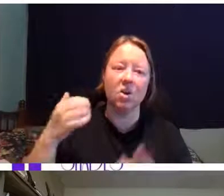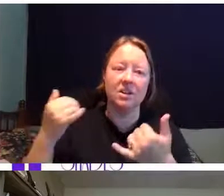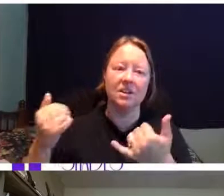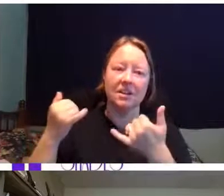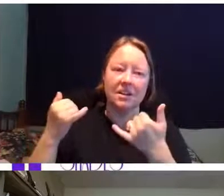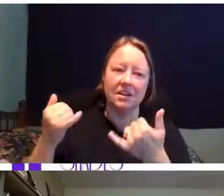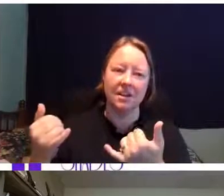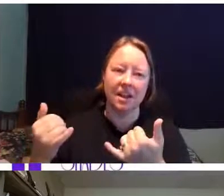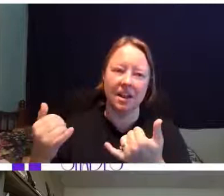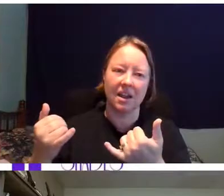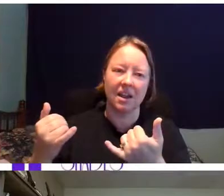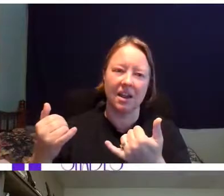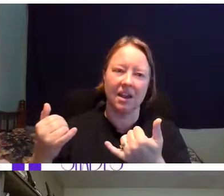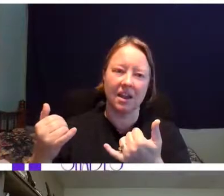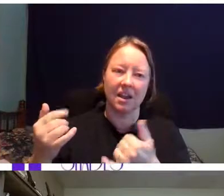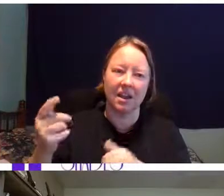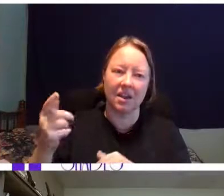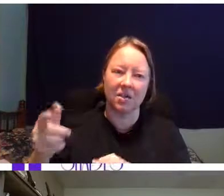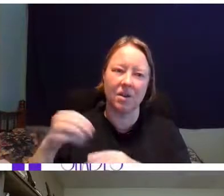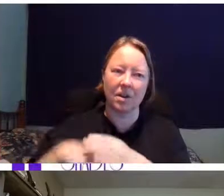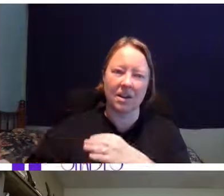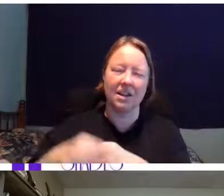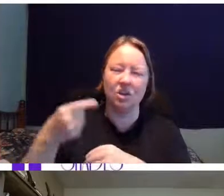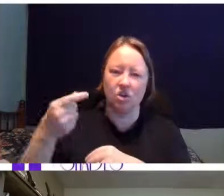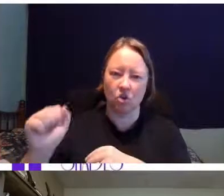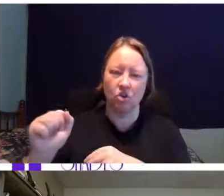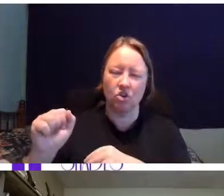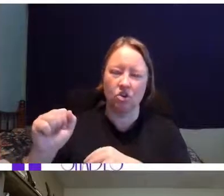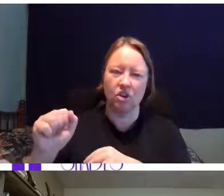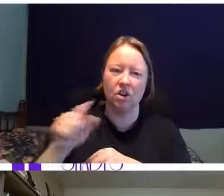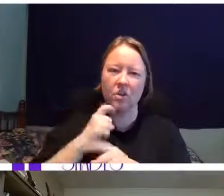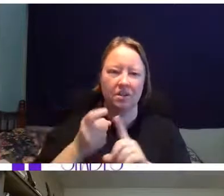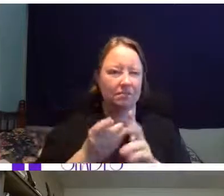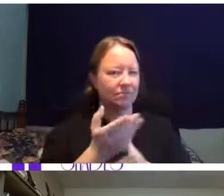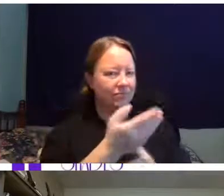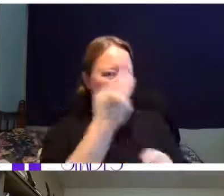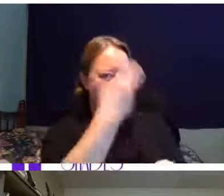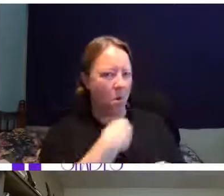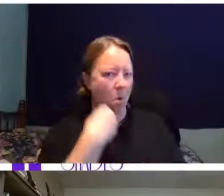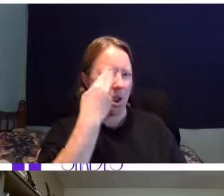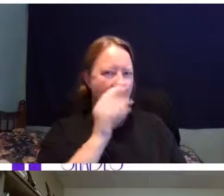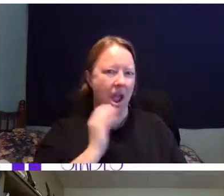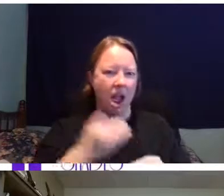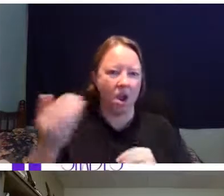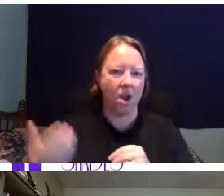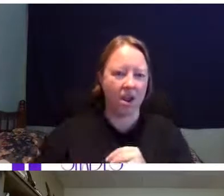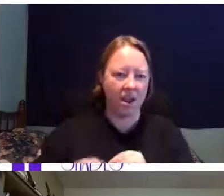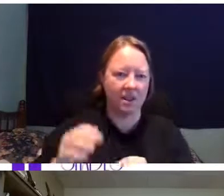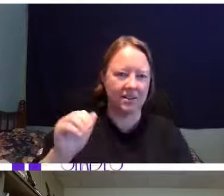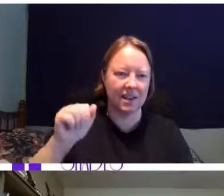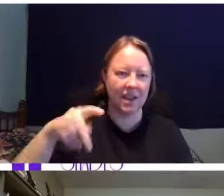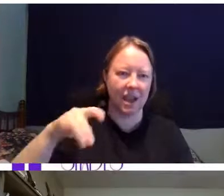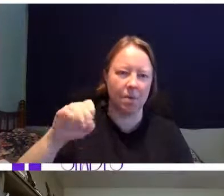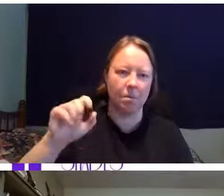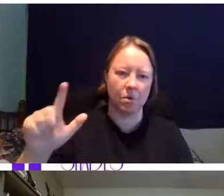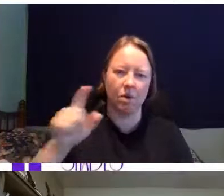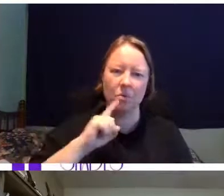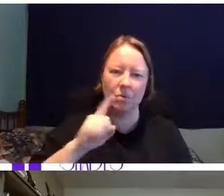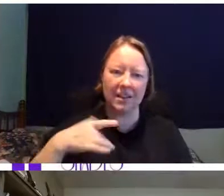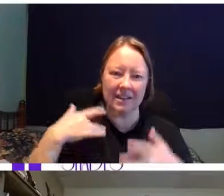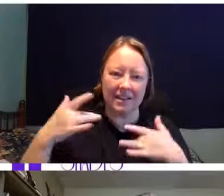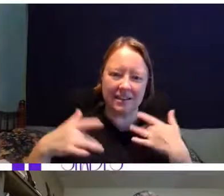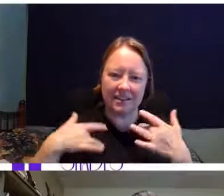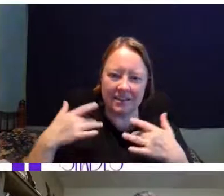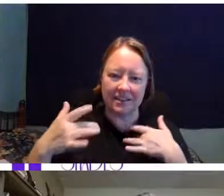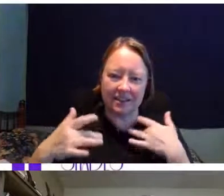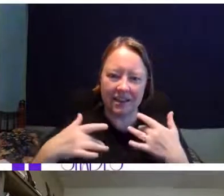we are in Tucker, Georgia, by way of Hawaii. Our guest, April Brown. We are so excited